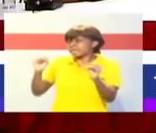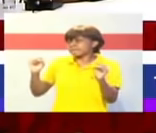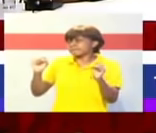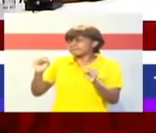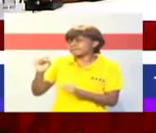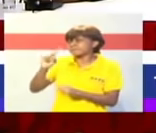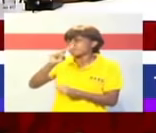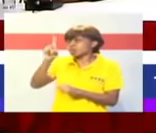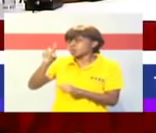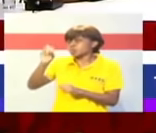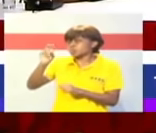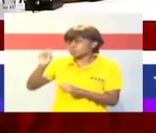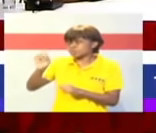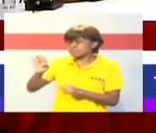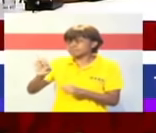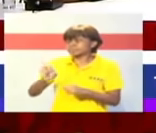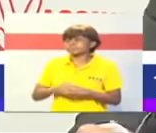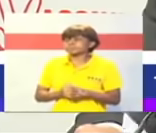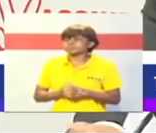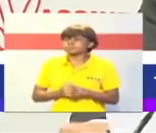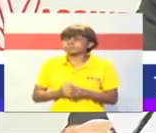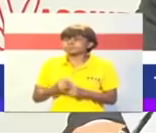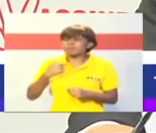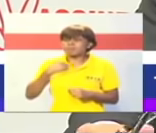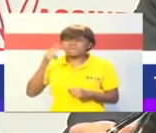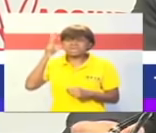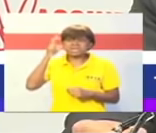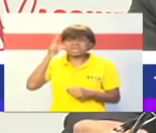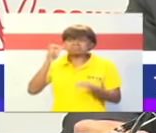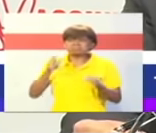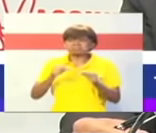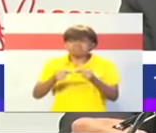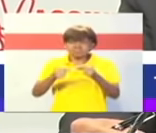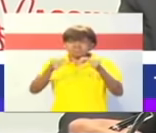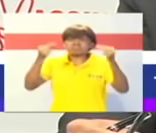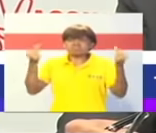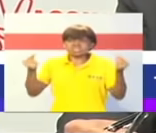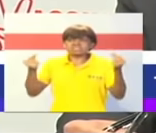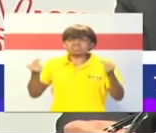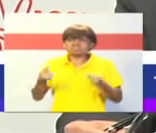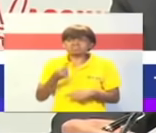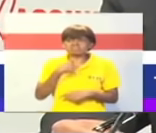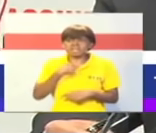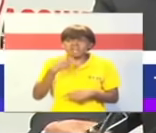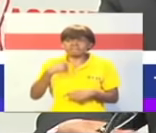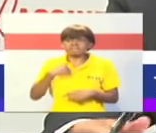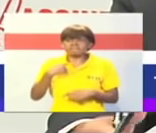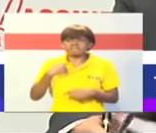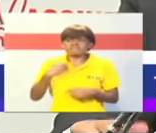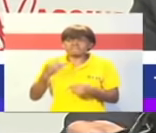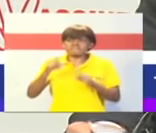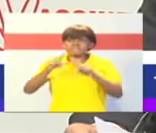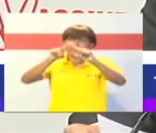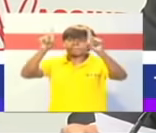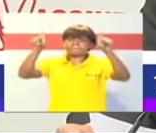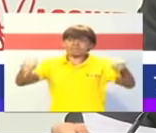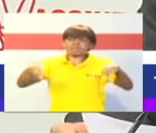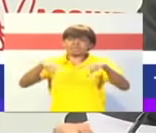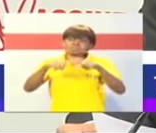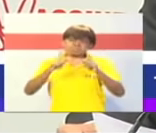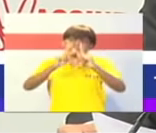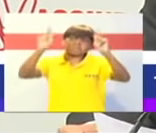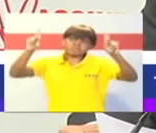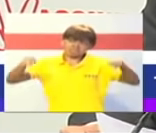by Ms. Alcantara that in today's Guardian, I believe we have a poster, which is the TT Safe Zone poster.